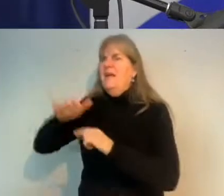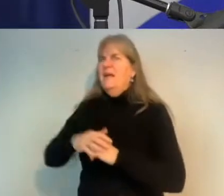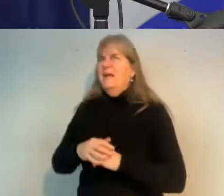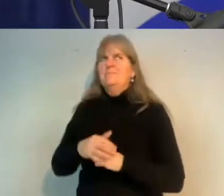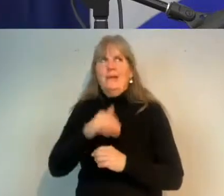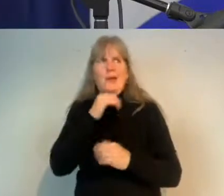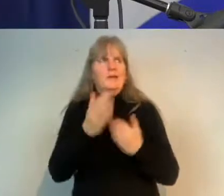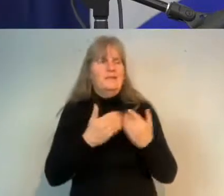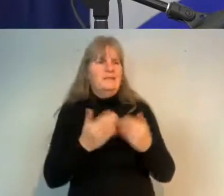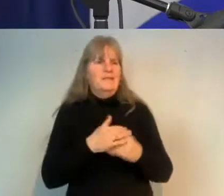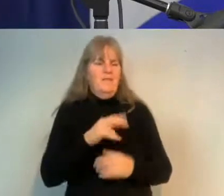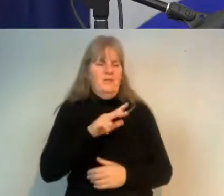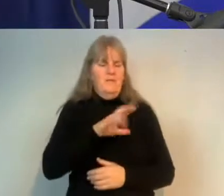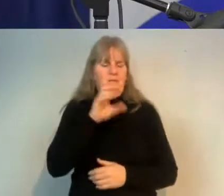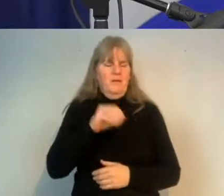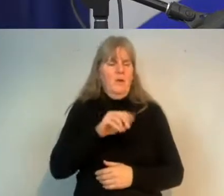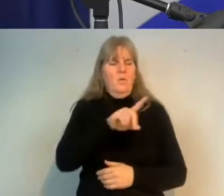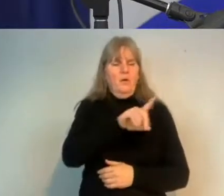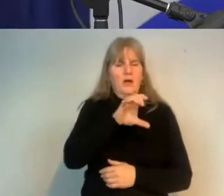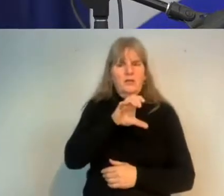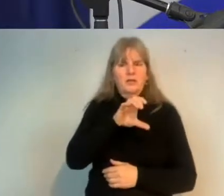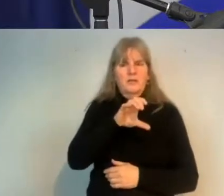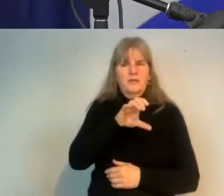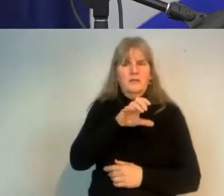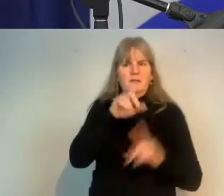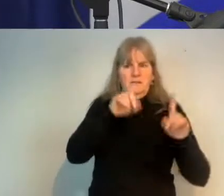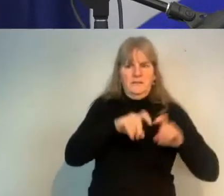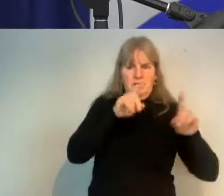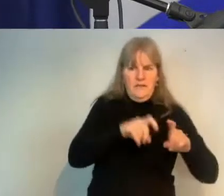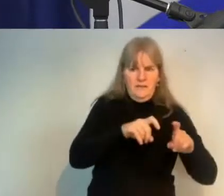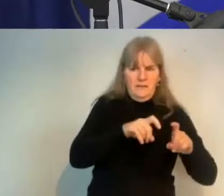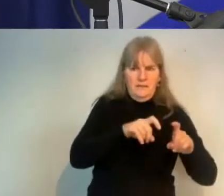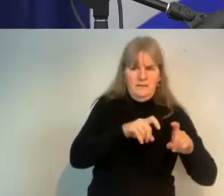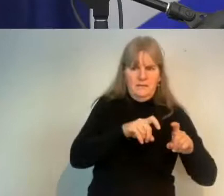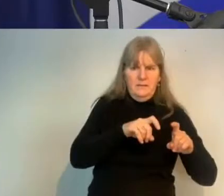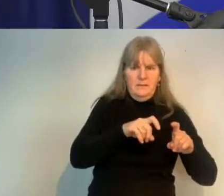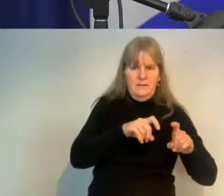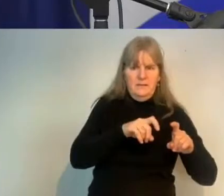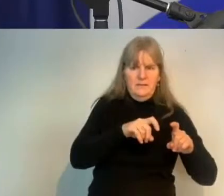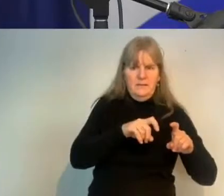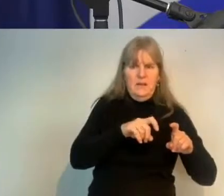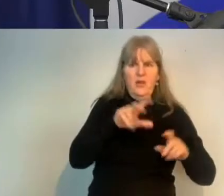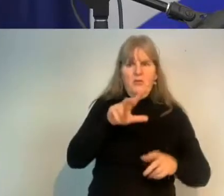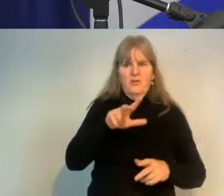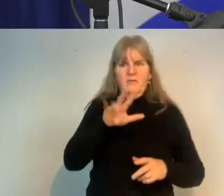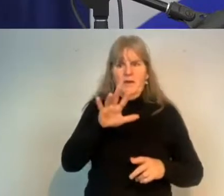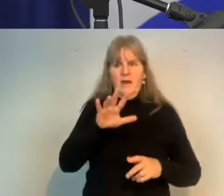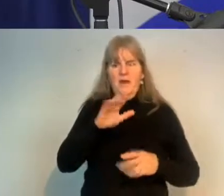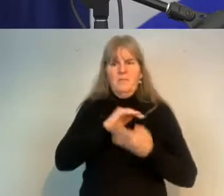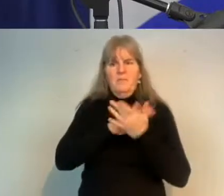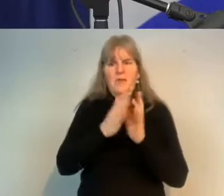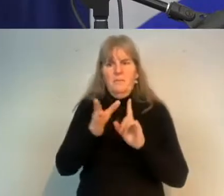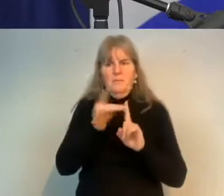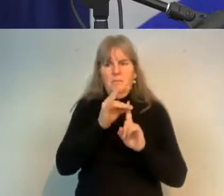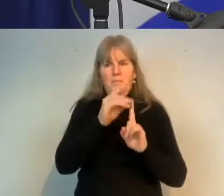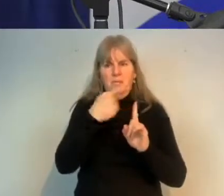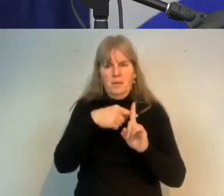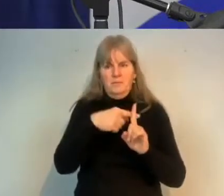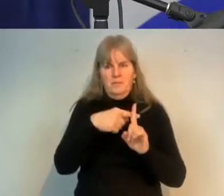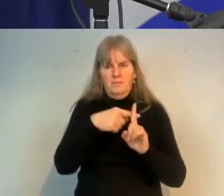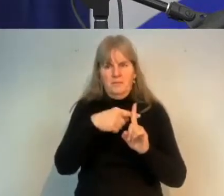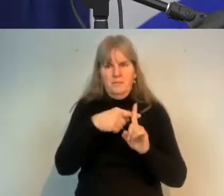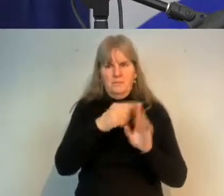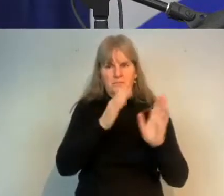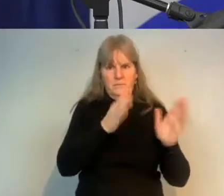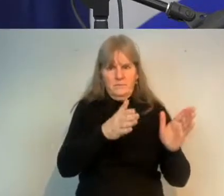that of every 100 tests that are completed, 35 of them are positive. We